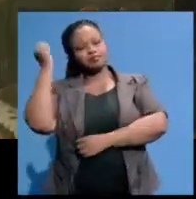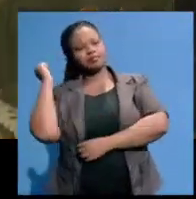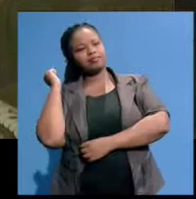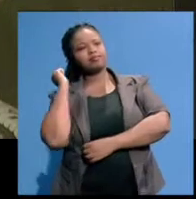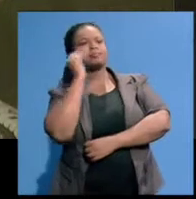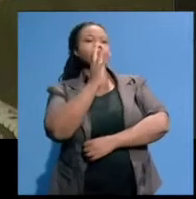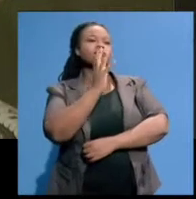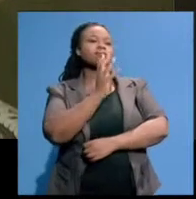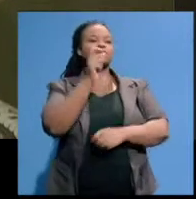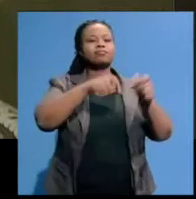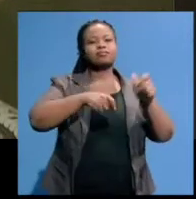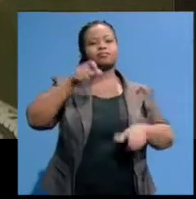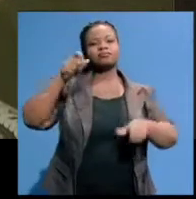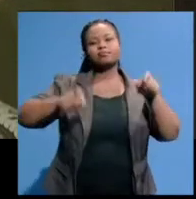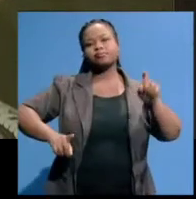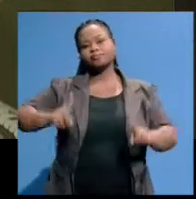owesizwe lusaka